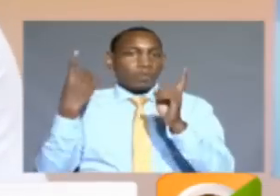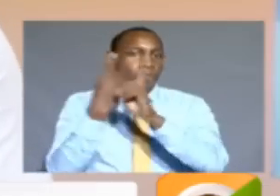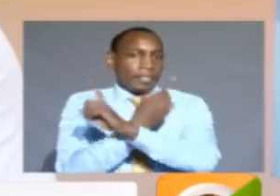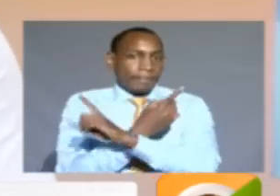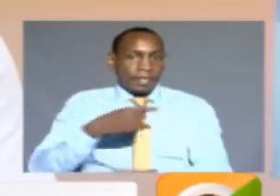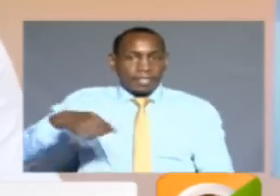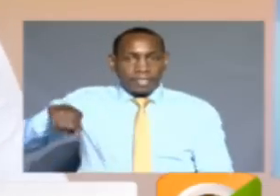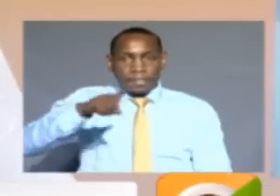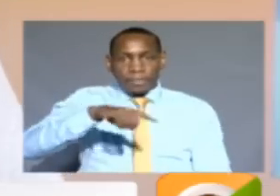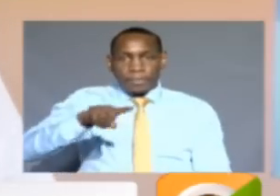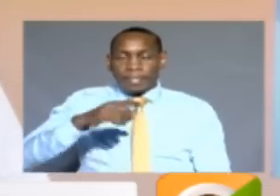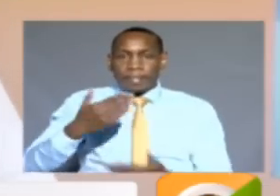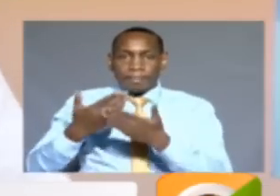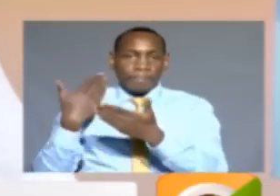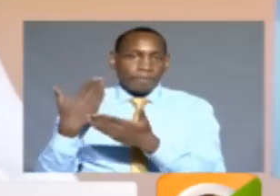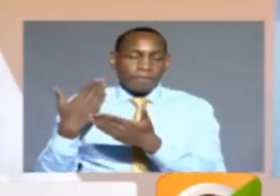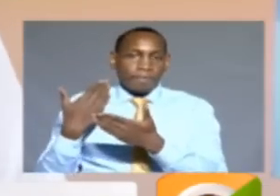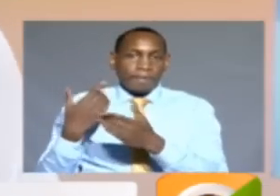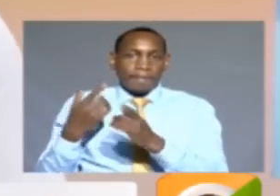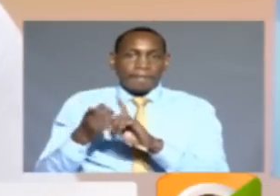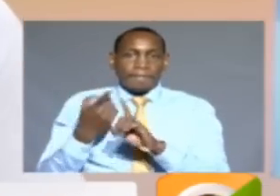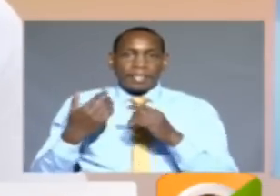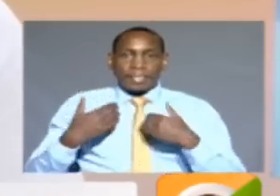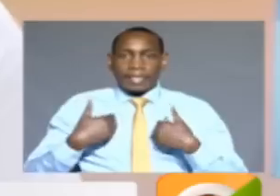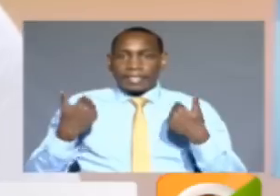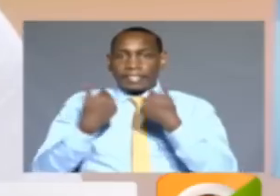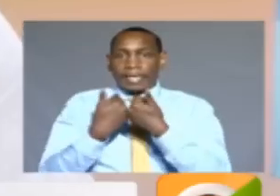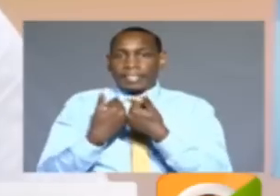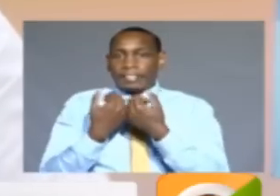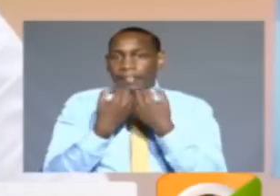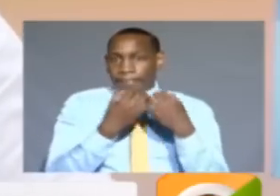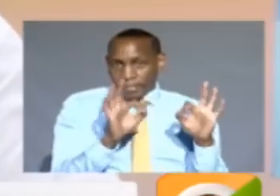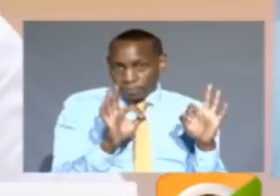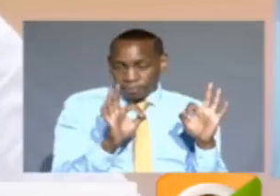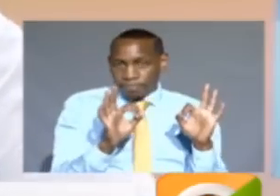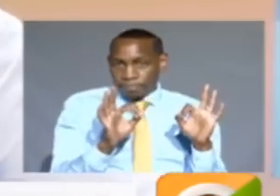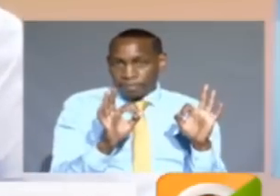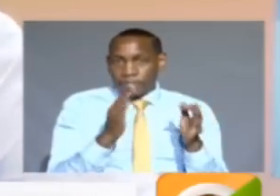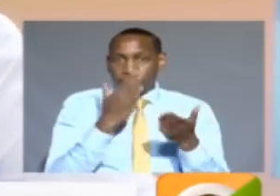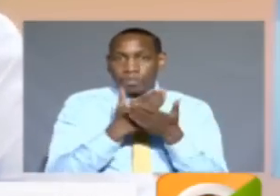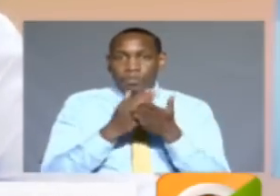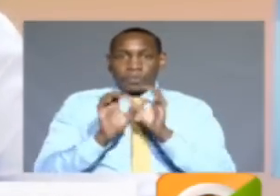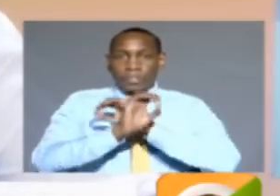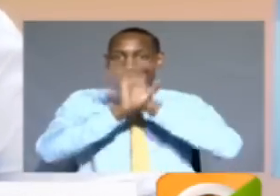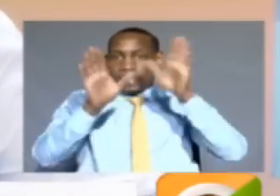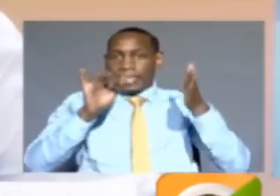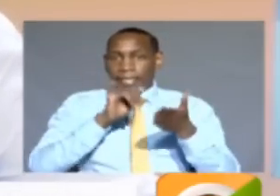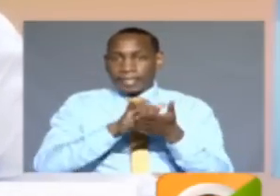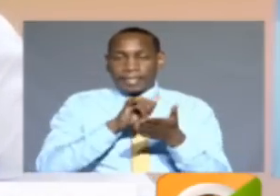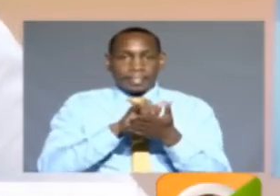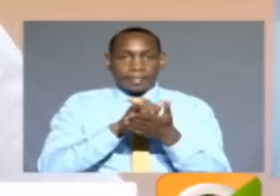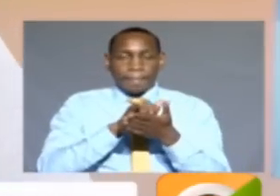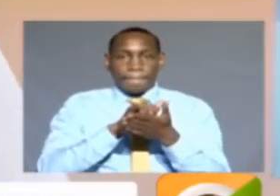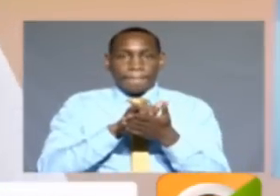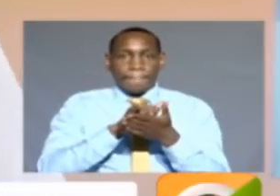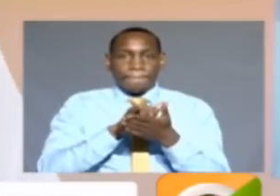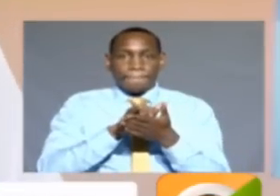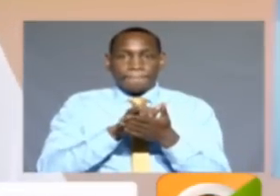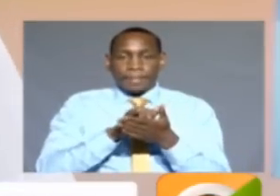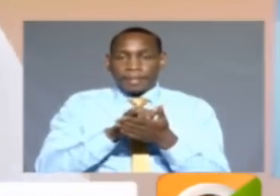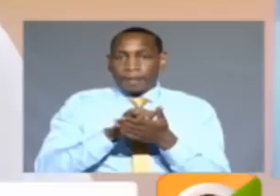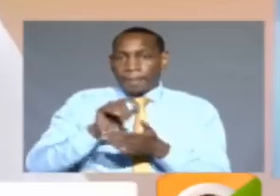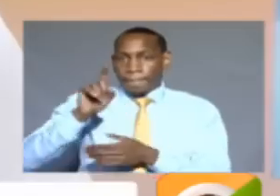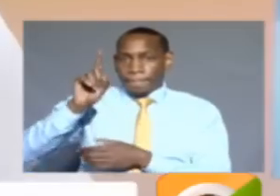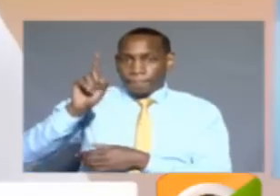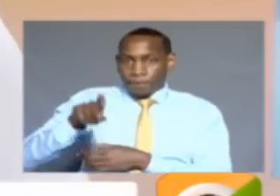were struggling, for example, first of all, for liberation. So it was very, very clear that you know, for you to